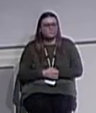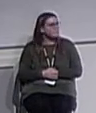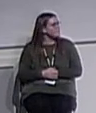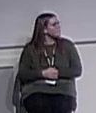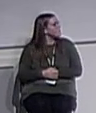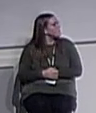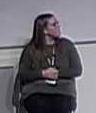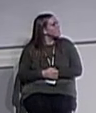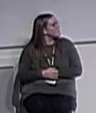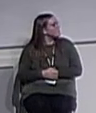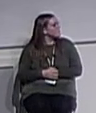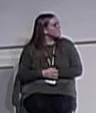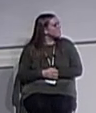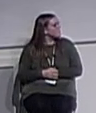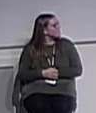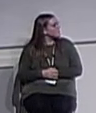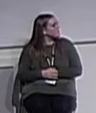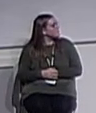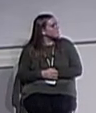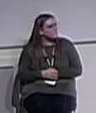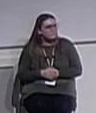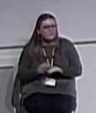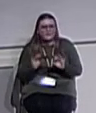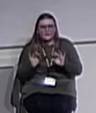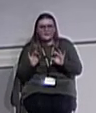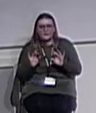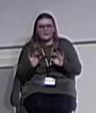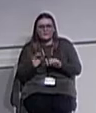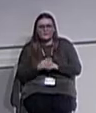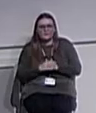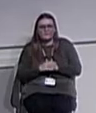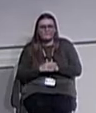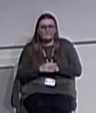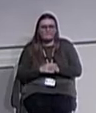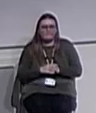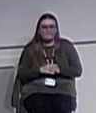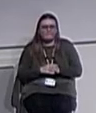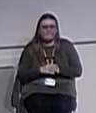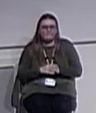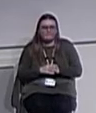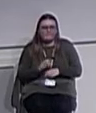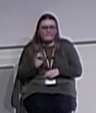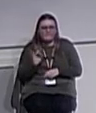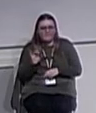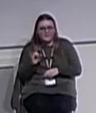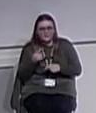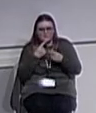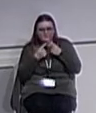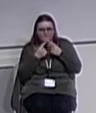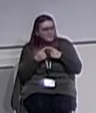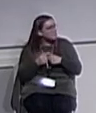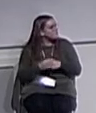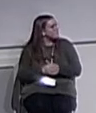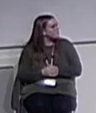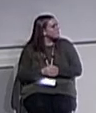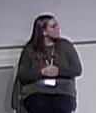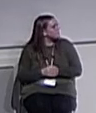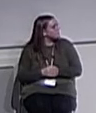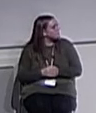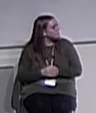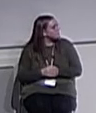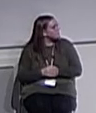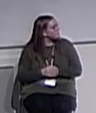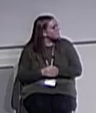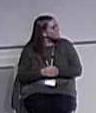alluded to this before, our infection and inflammation studies. We have the new Lydia Beckett Institute here of Immunology and